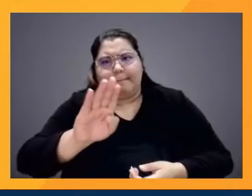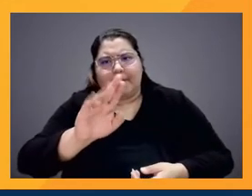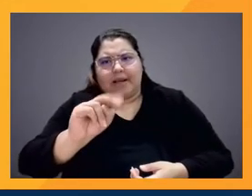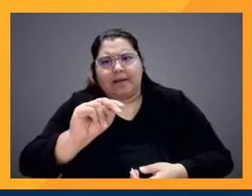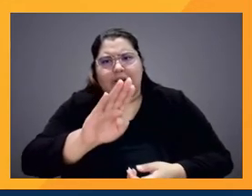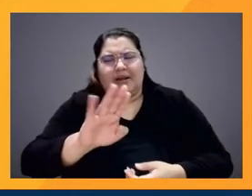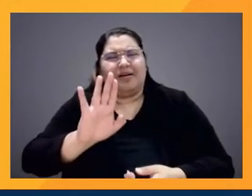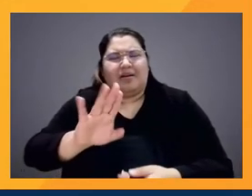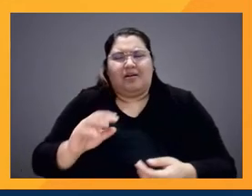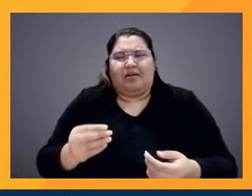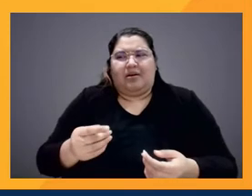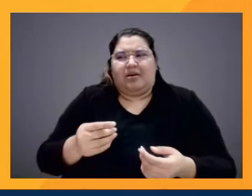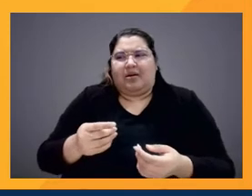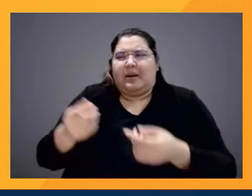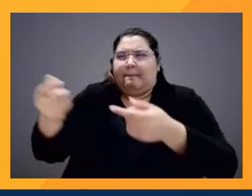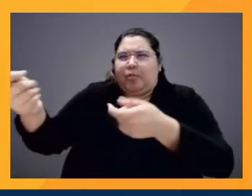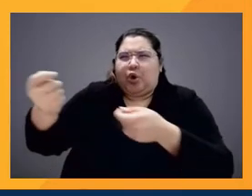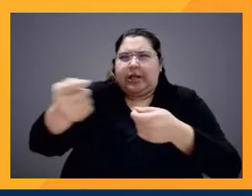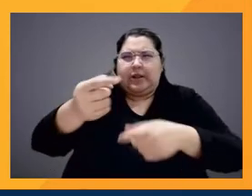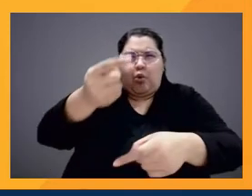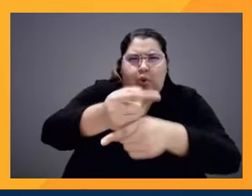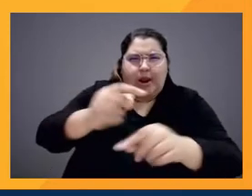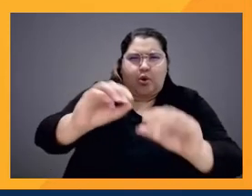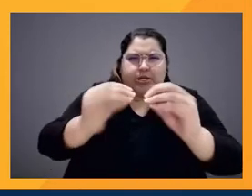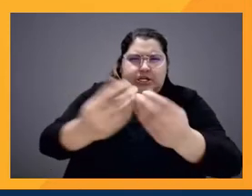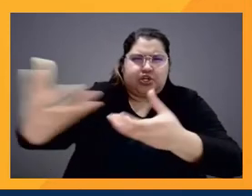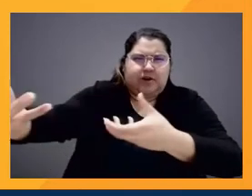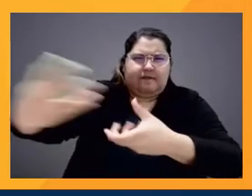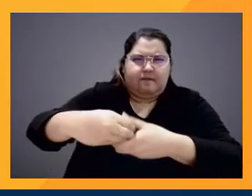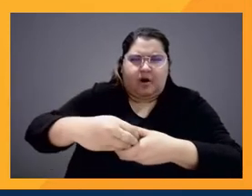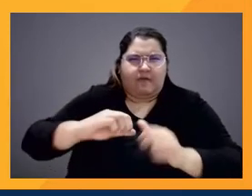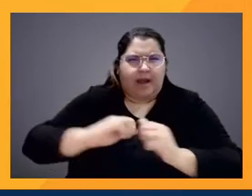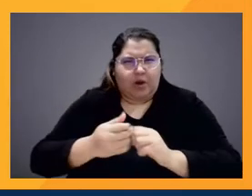if I could just touch on one last thing, for our community,